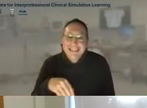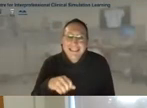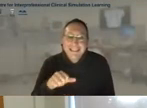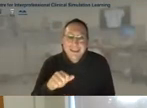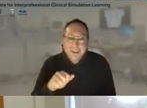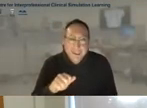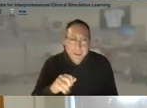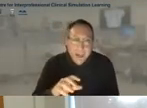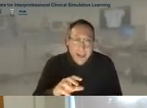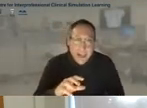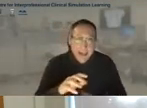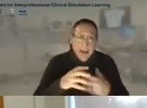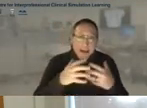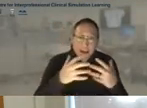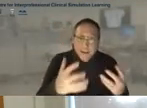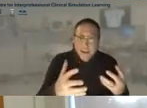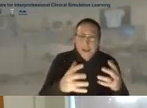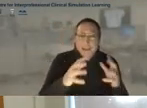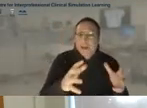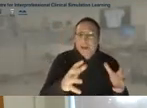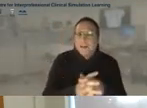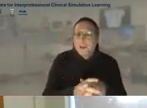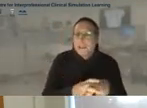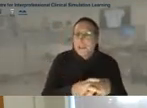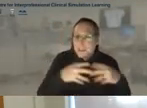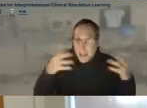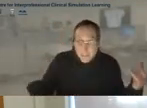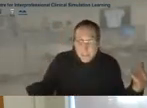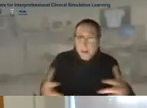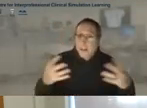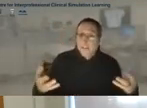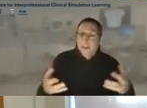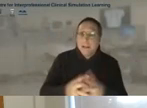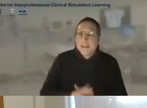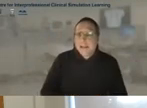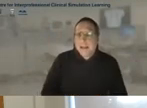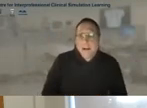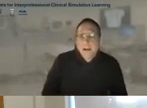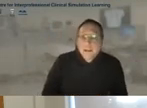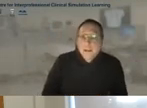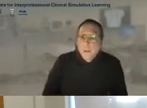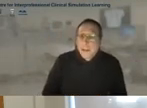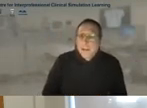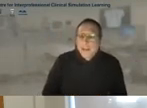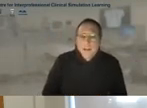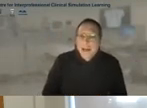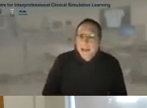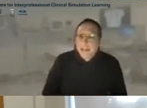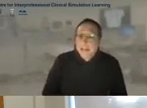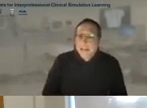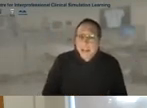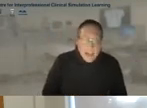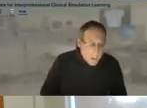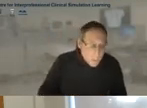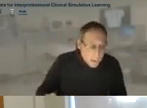And she's just so great at collaborating and working on this project and pulling all this content together so that we can take a look at it and